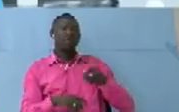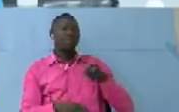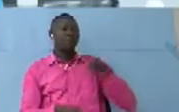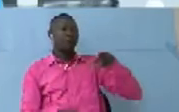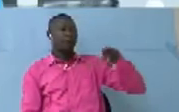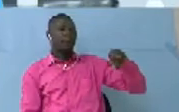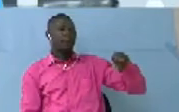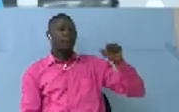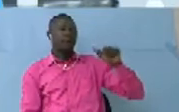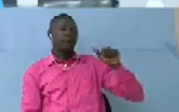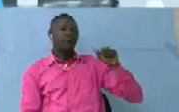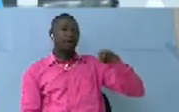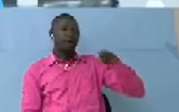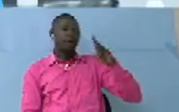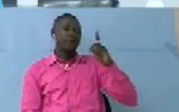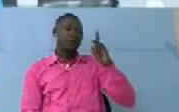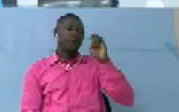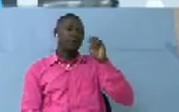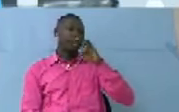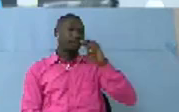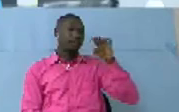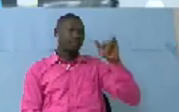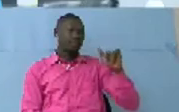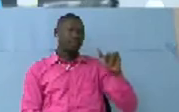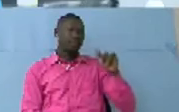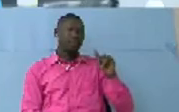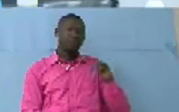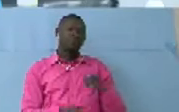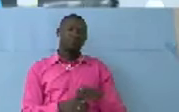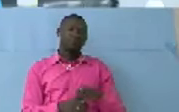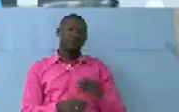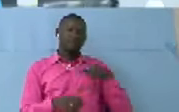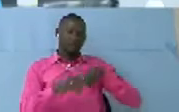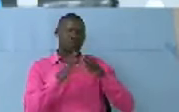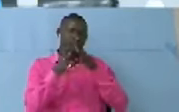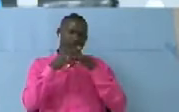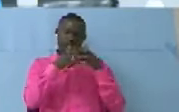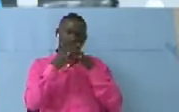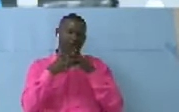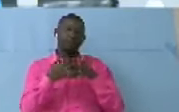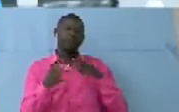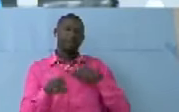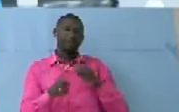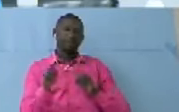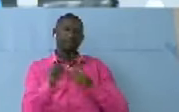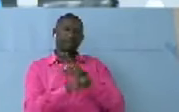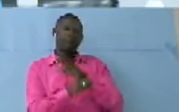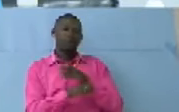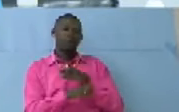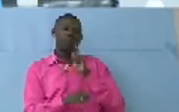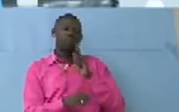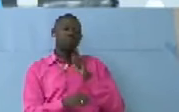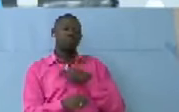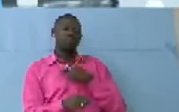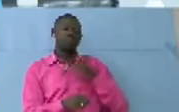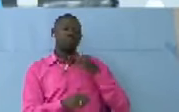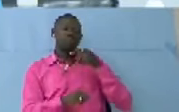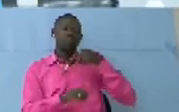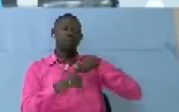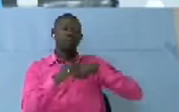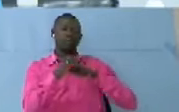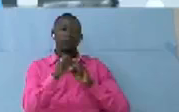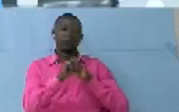Cairo Kibar Kaito London, Bamba Mas. Send one to Bamba Mas at Cairo Kibar Kaito in London. In